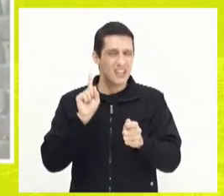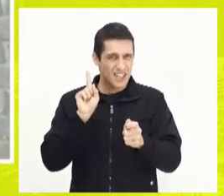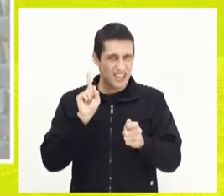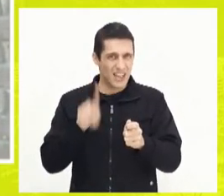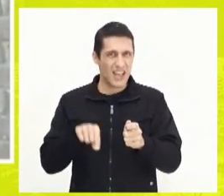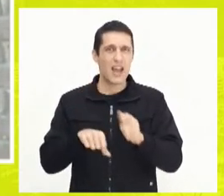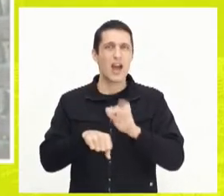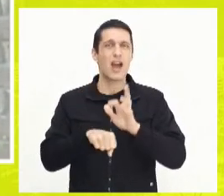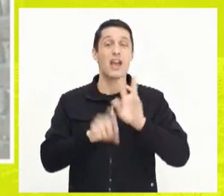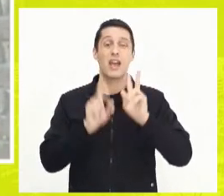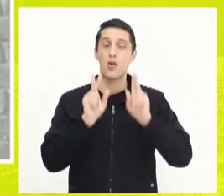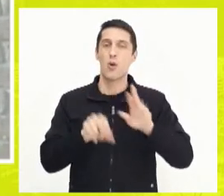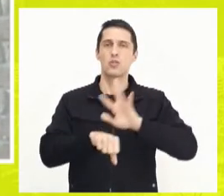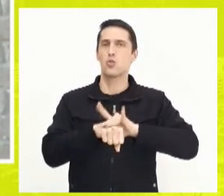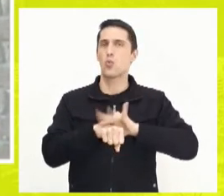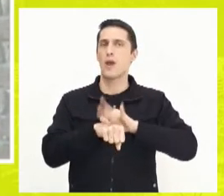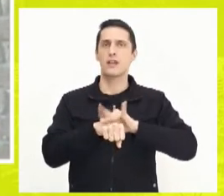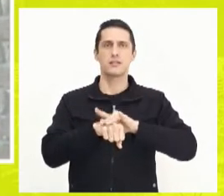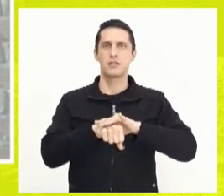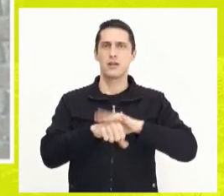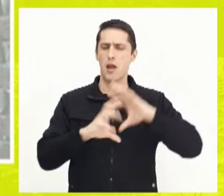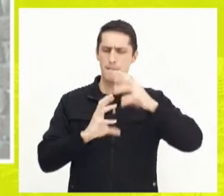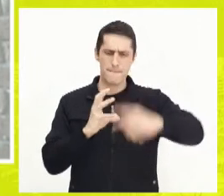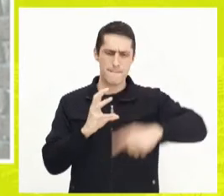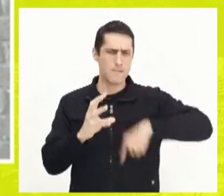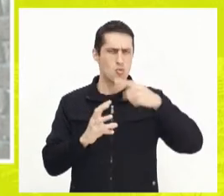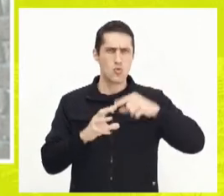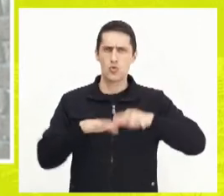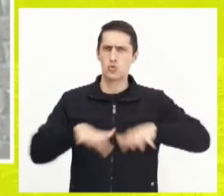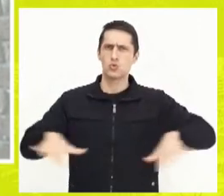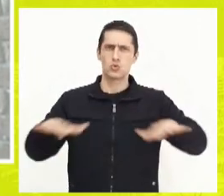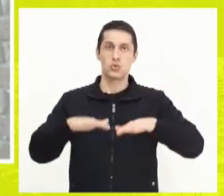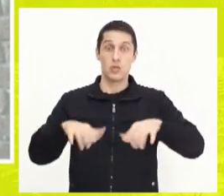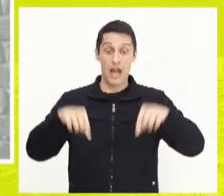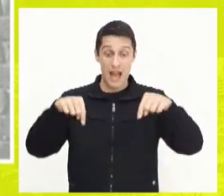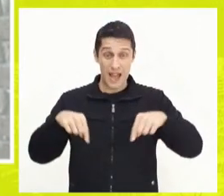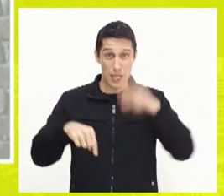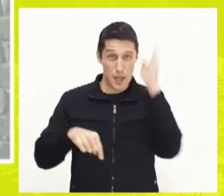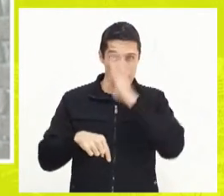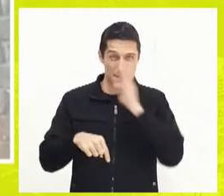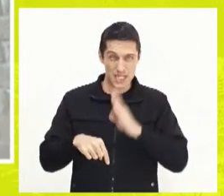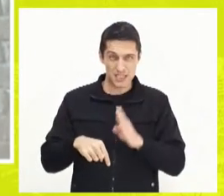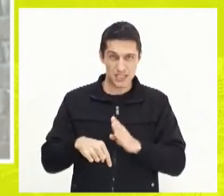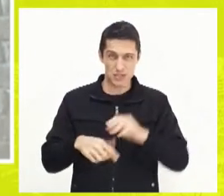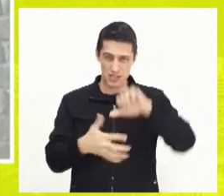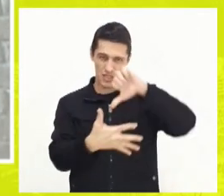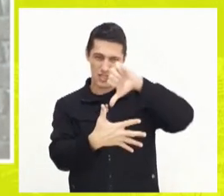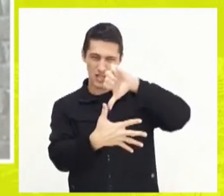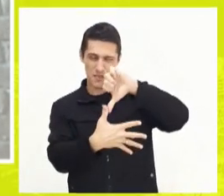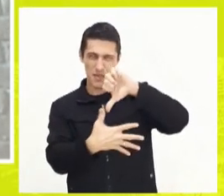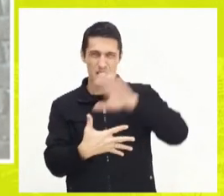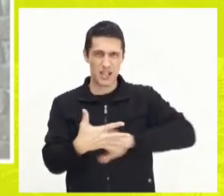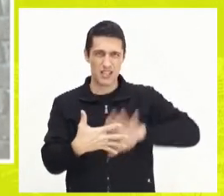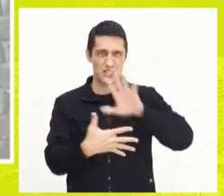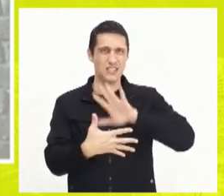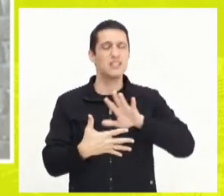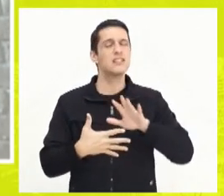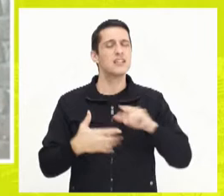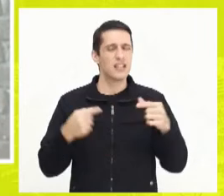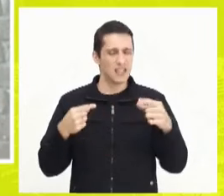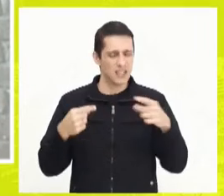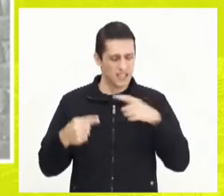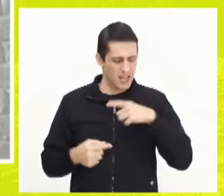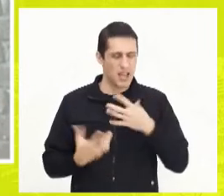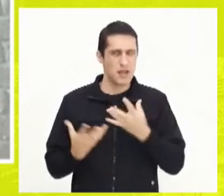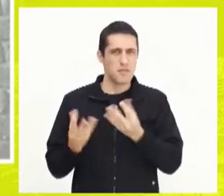sexism is a wound brazil is a latin country very uh it